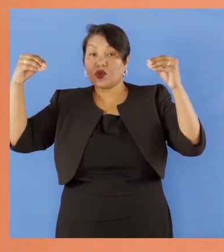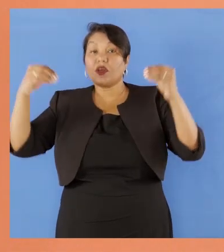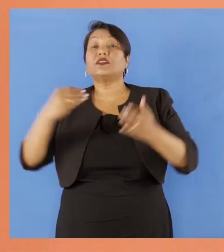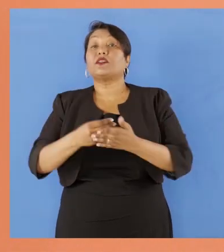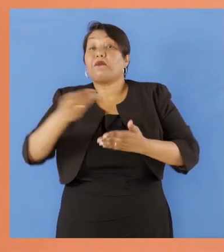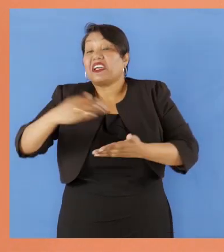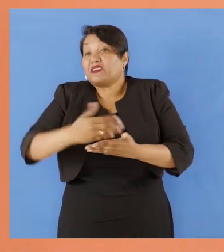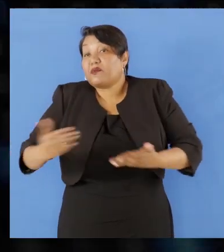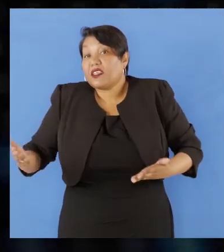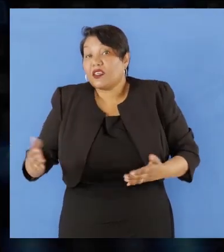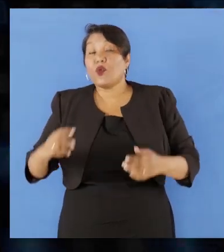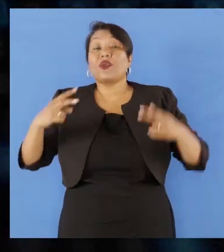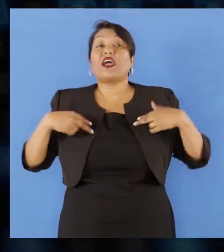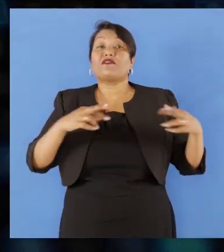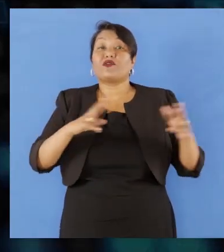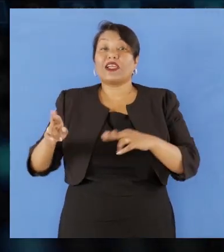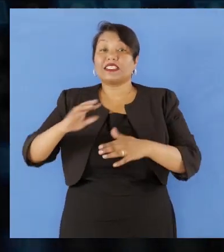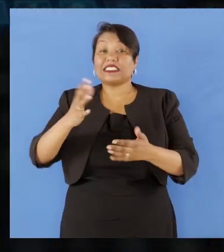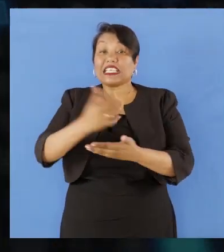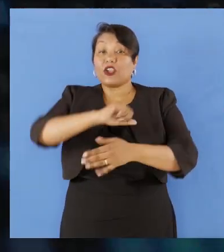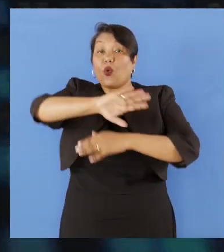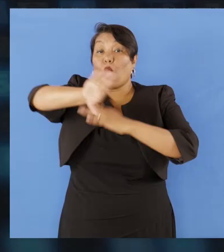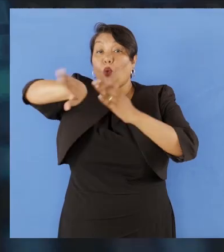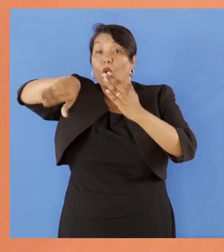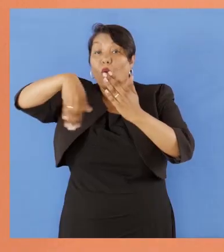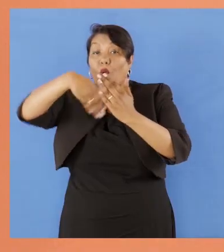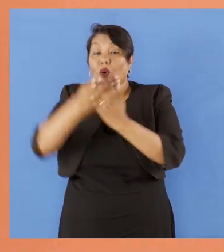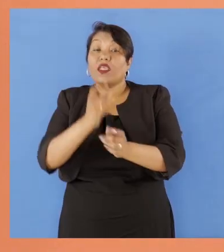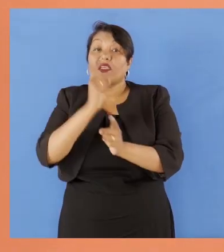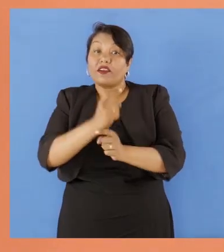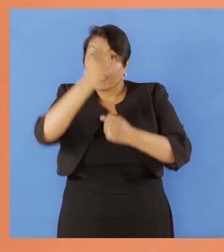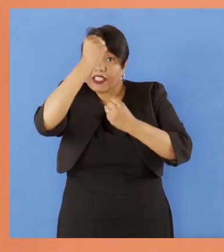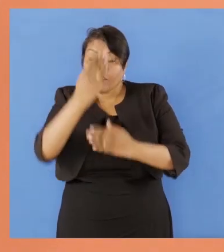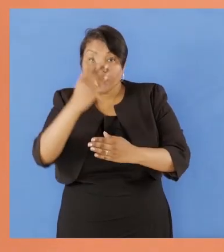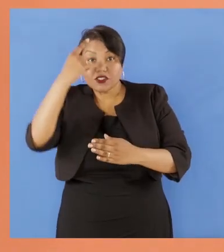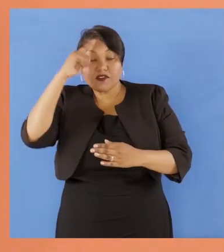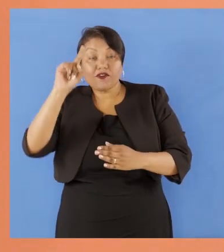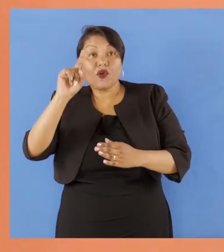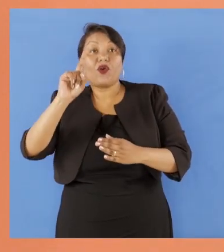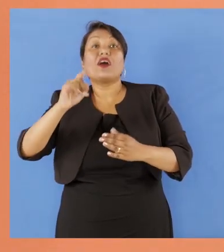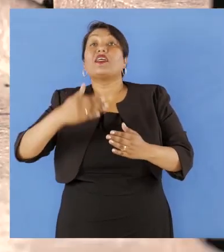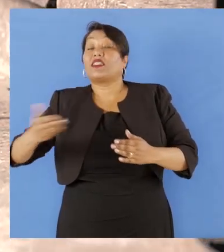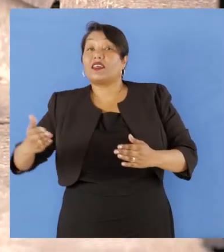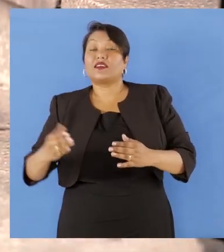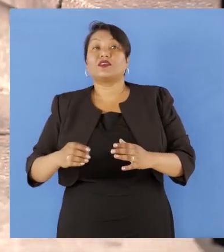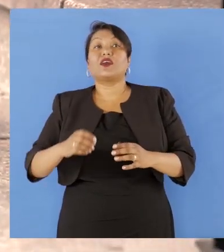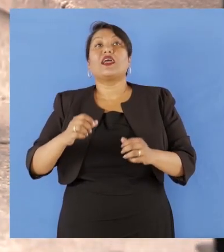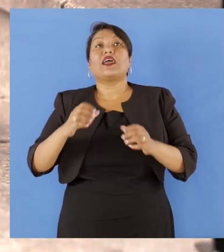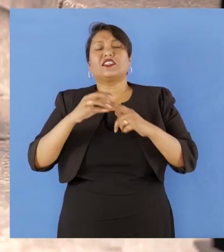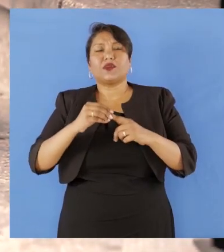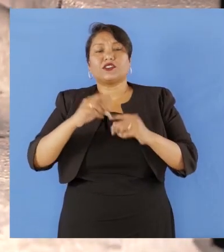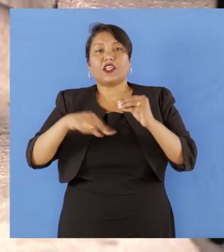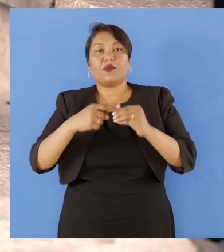have the right to information. So for example, we go to the store to make a